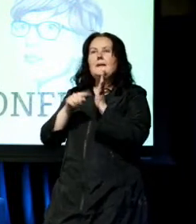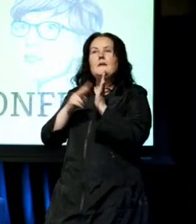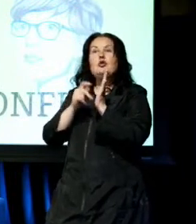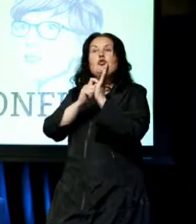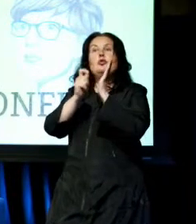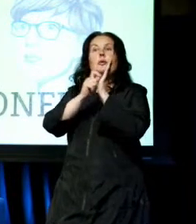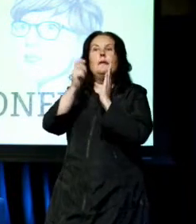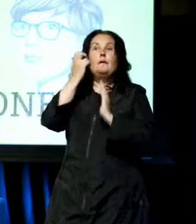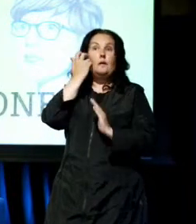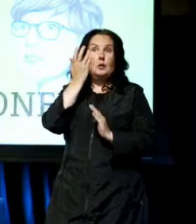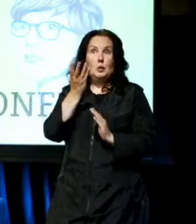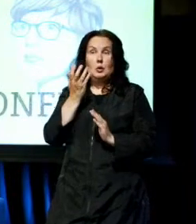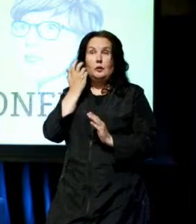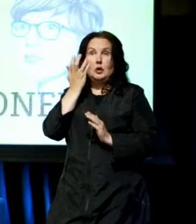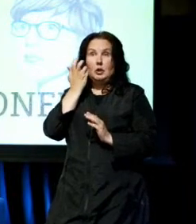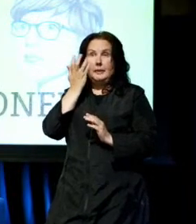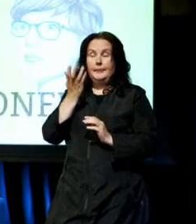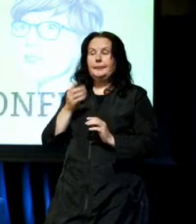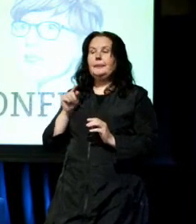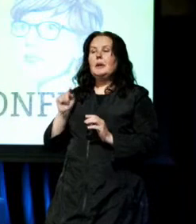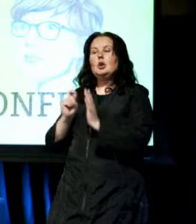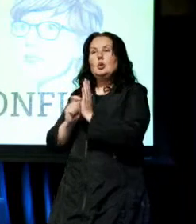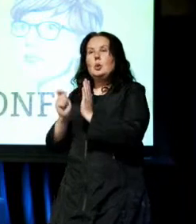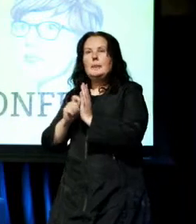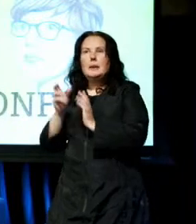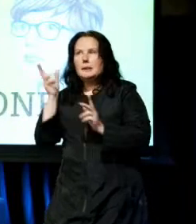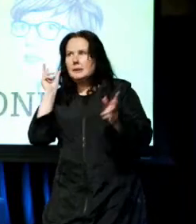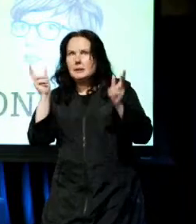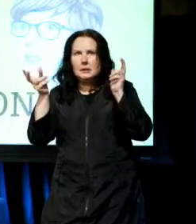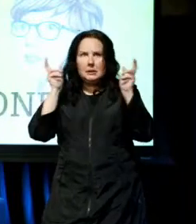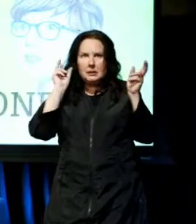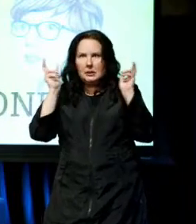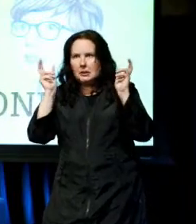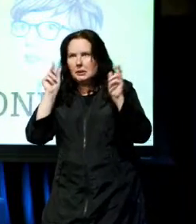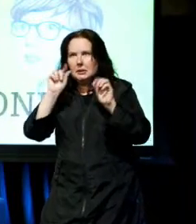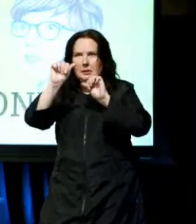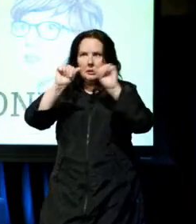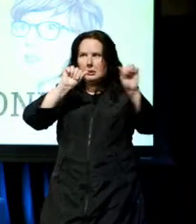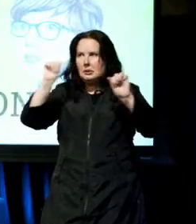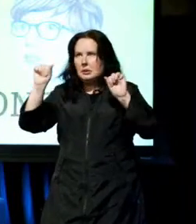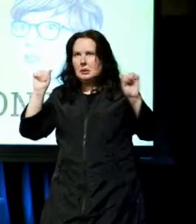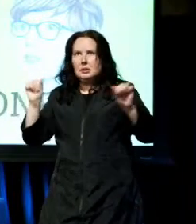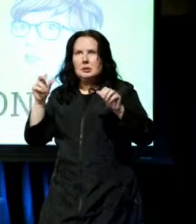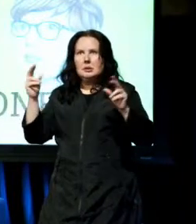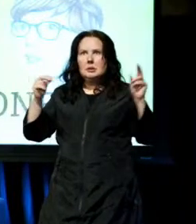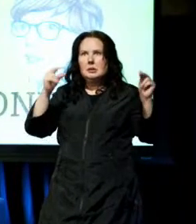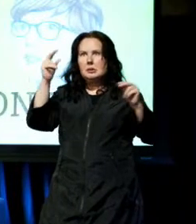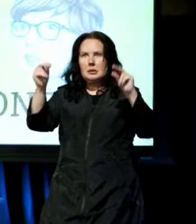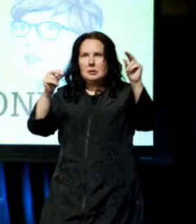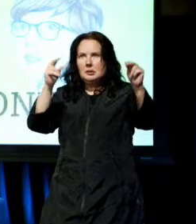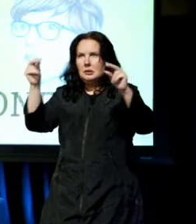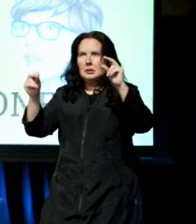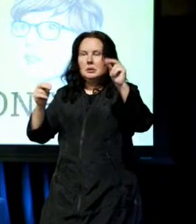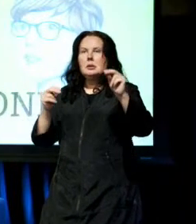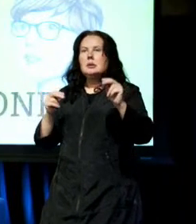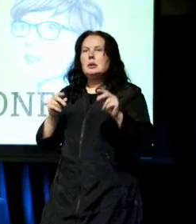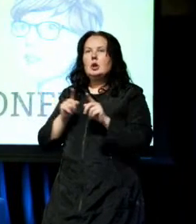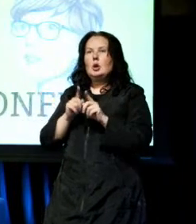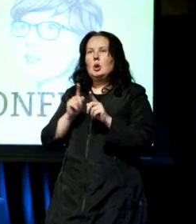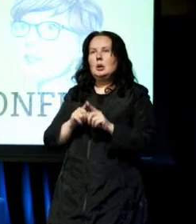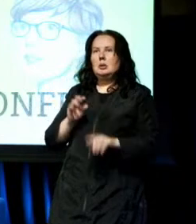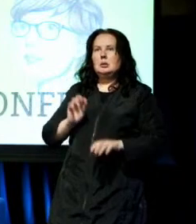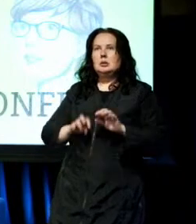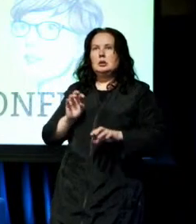be actively listening to everything everyone says. So they're kind of like a court transcriptionist, but they have to